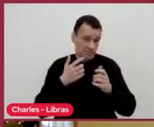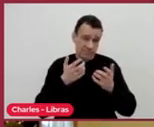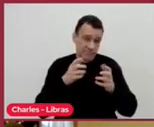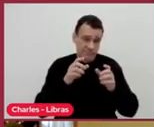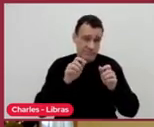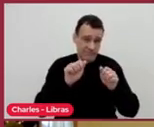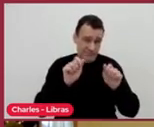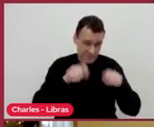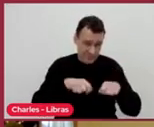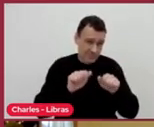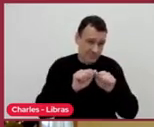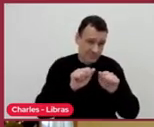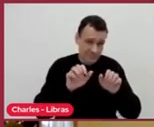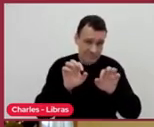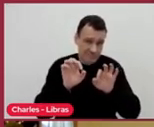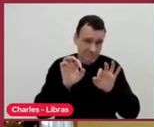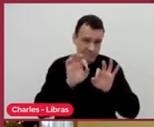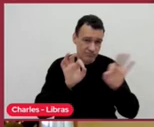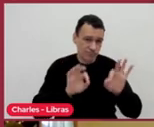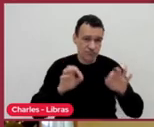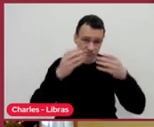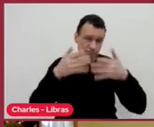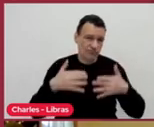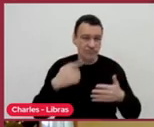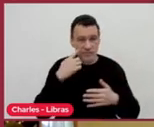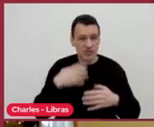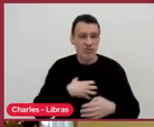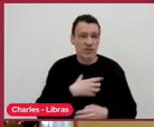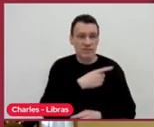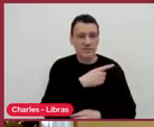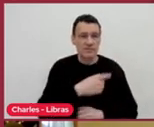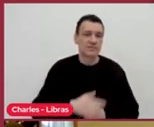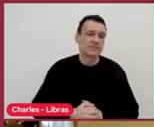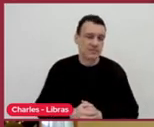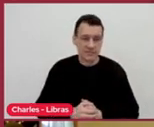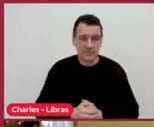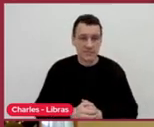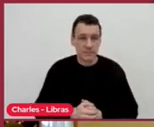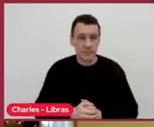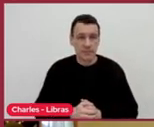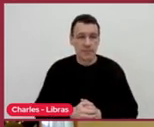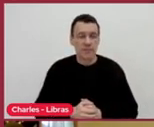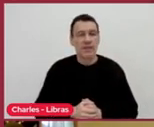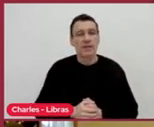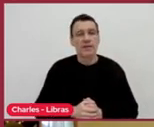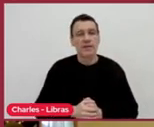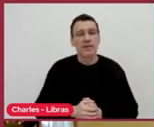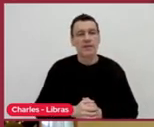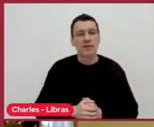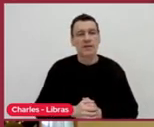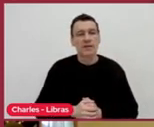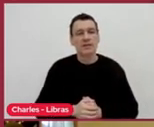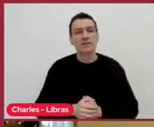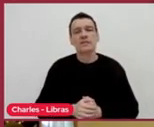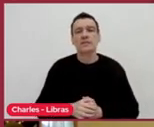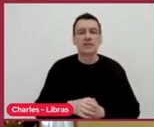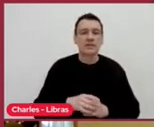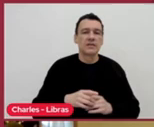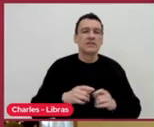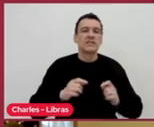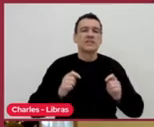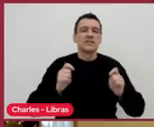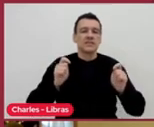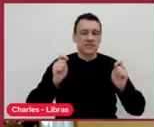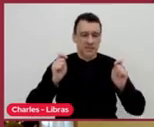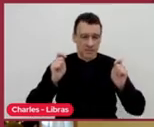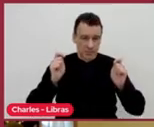ideas that we use, most tutorials in Ruby is, let's scaffold everything, and then we delete